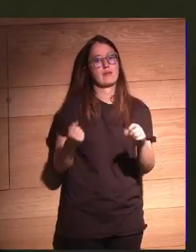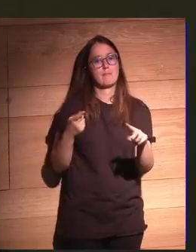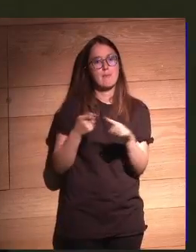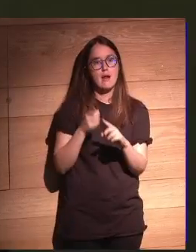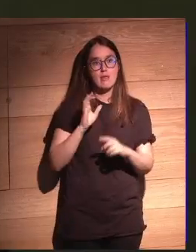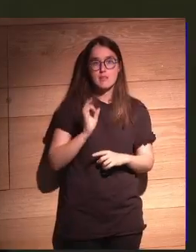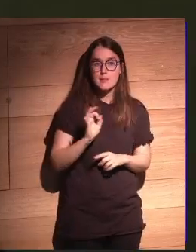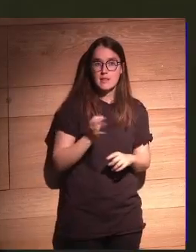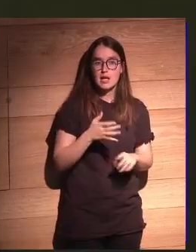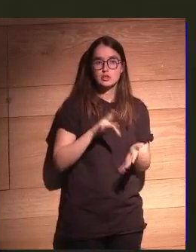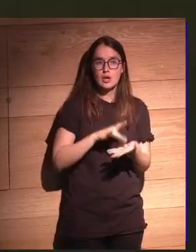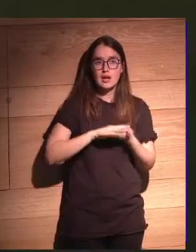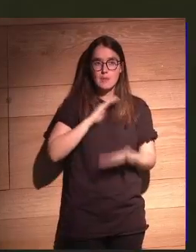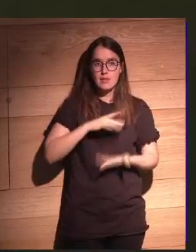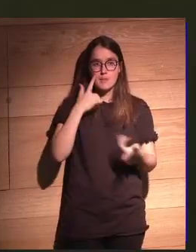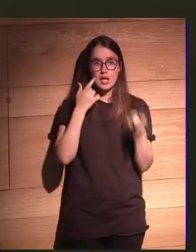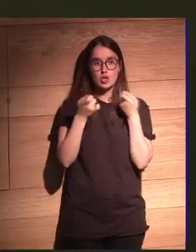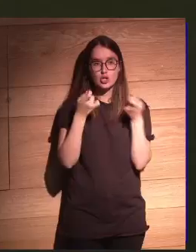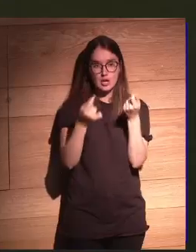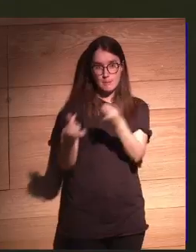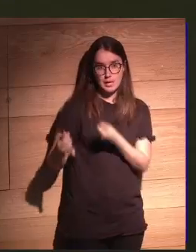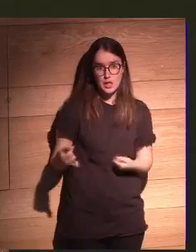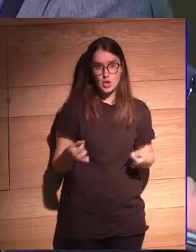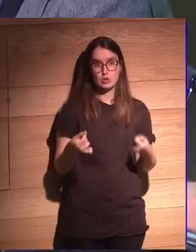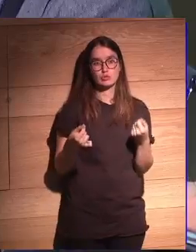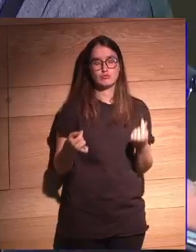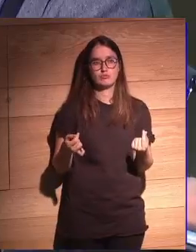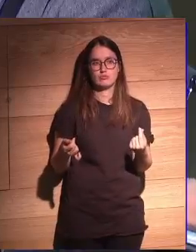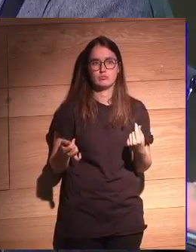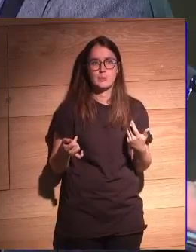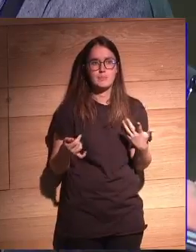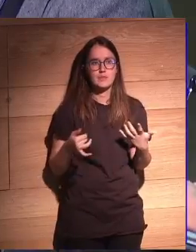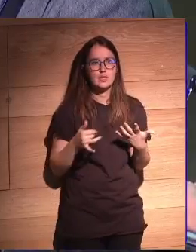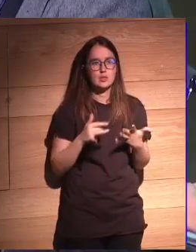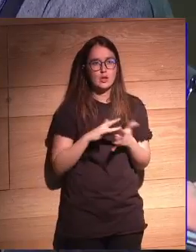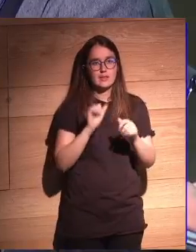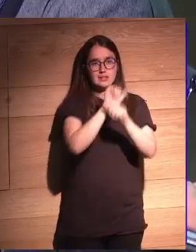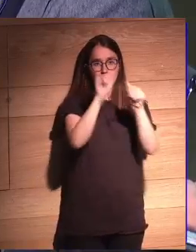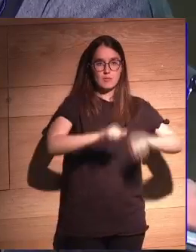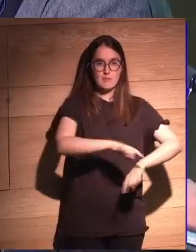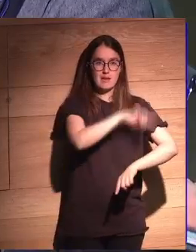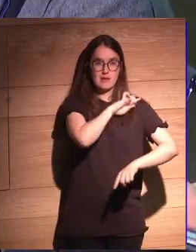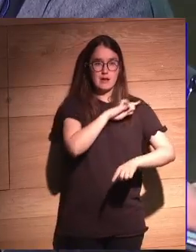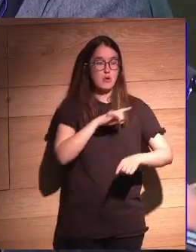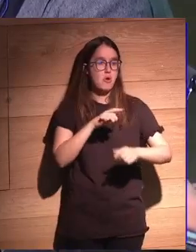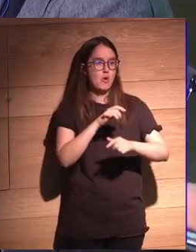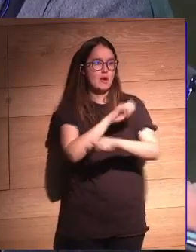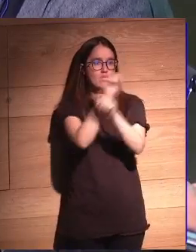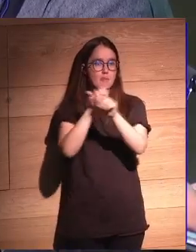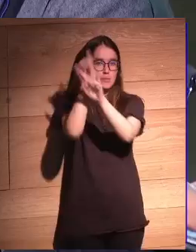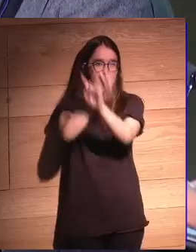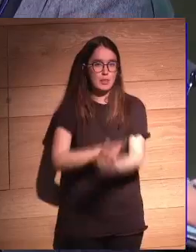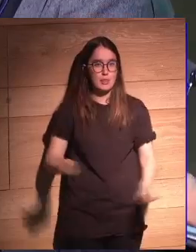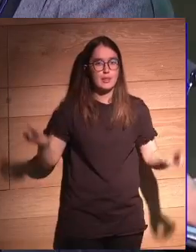an agent, as an actor that is powerful enough to control the prices in the rents, for instance, from the